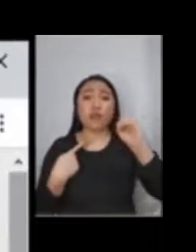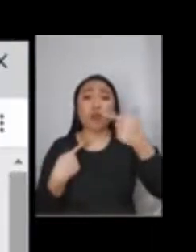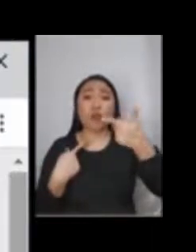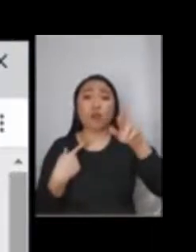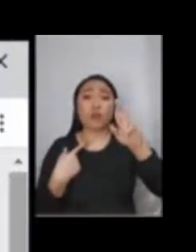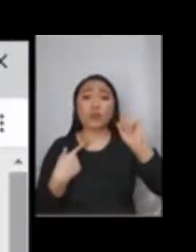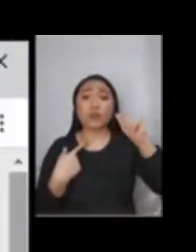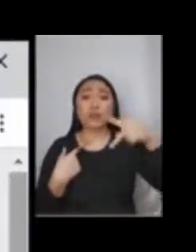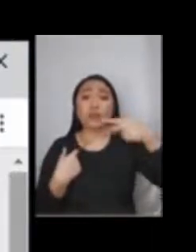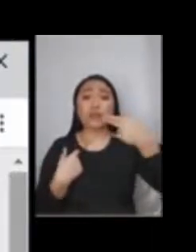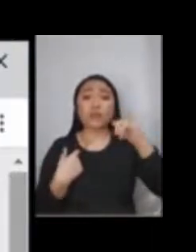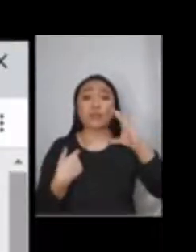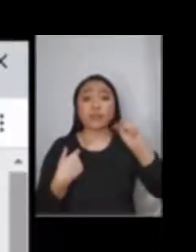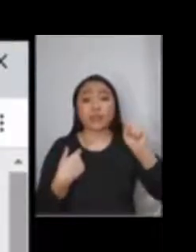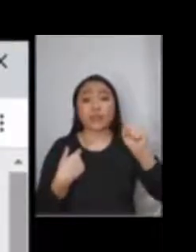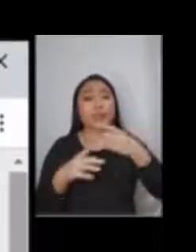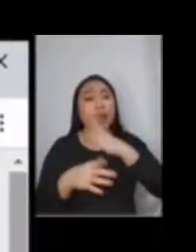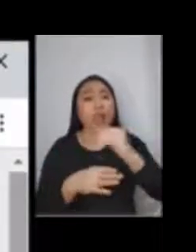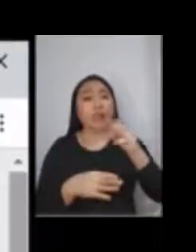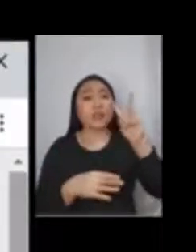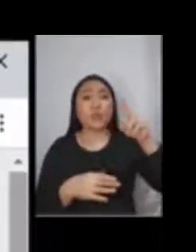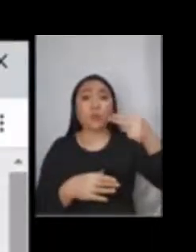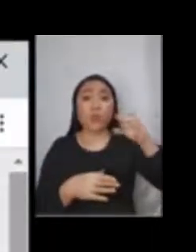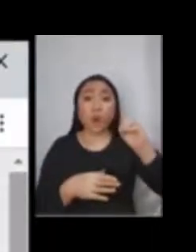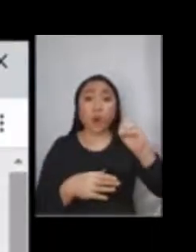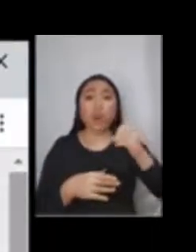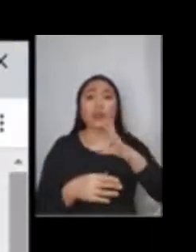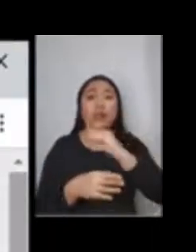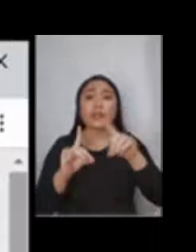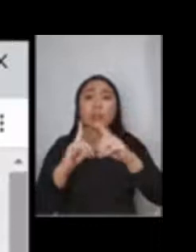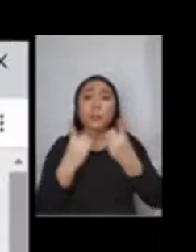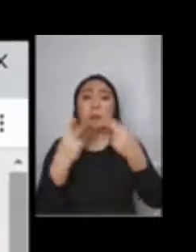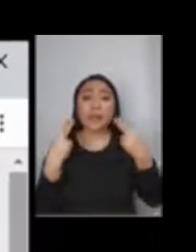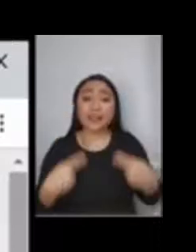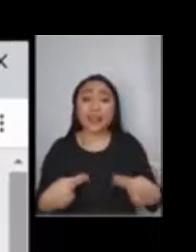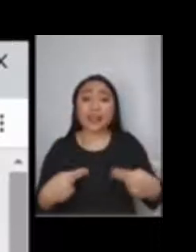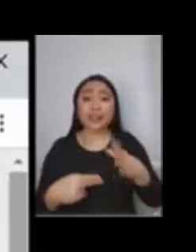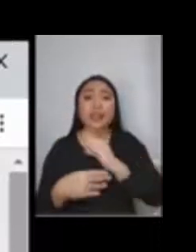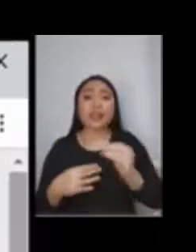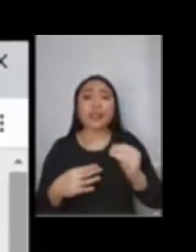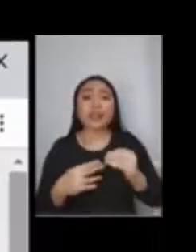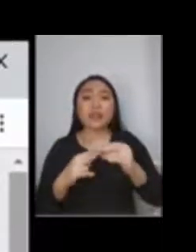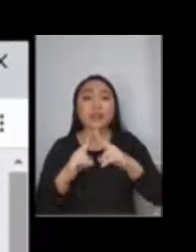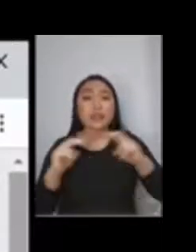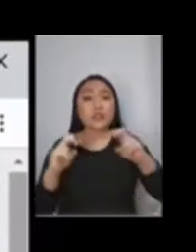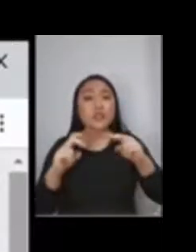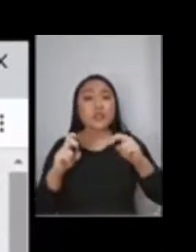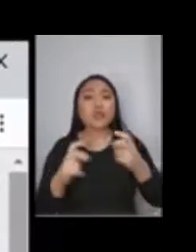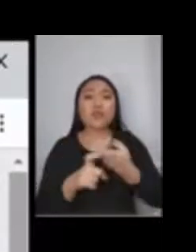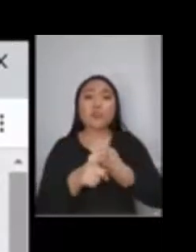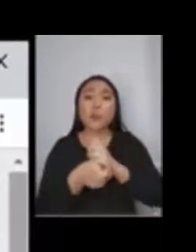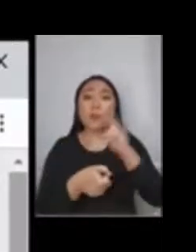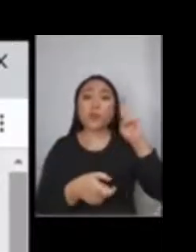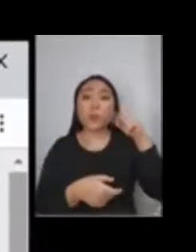tayo. Okay? Pero meron kang research specific. Paano ba natin siya mahahanap?